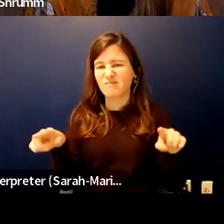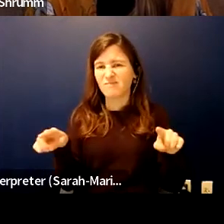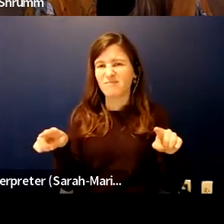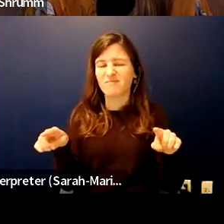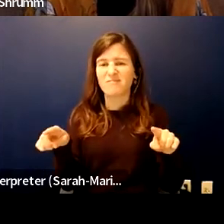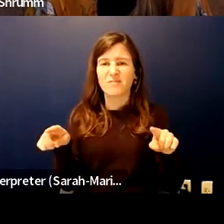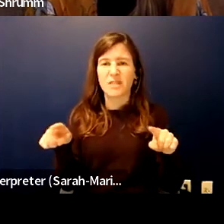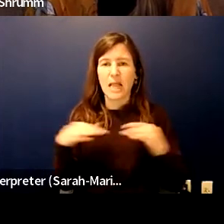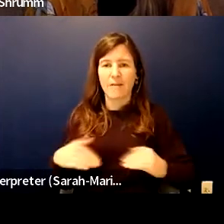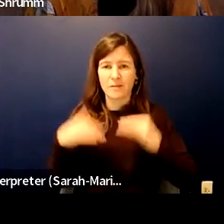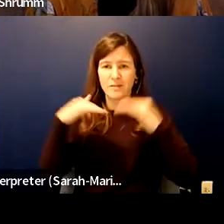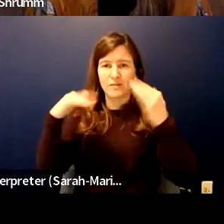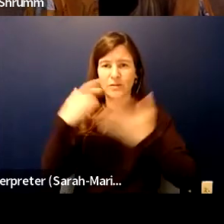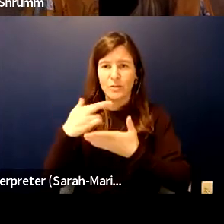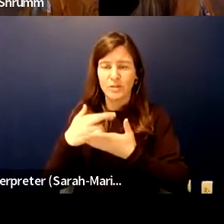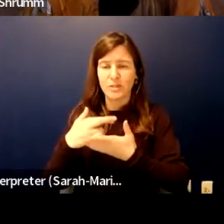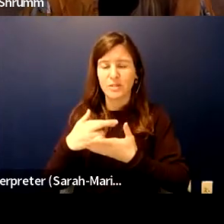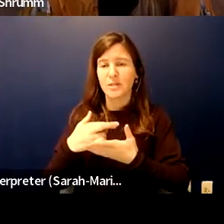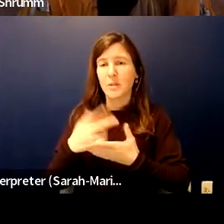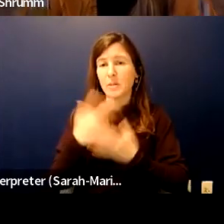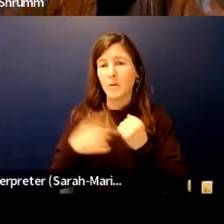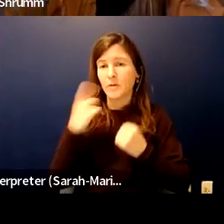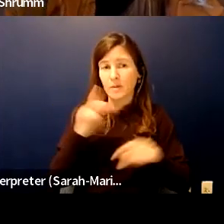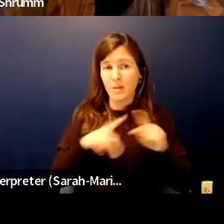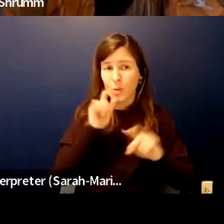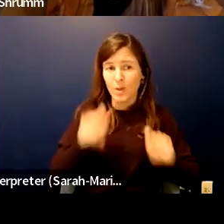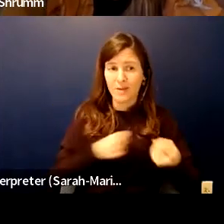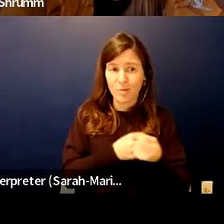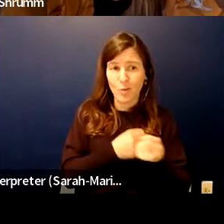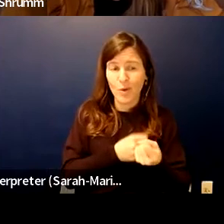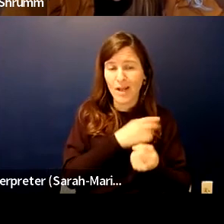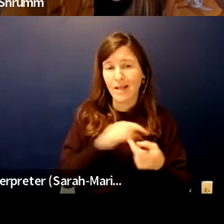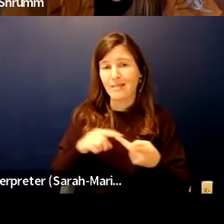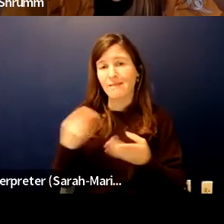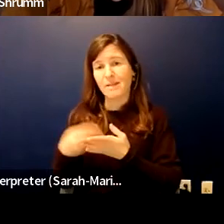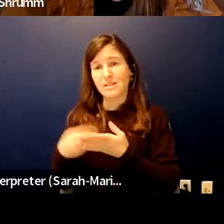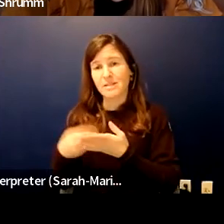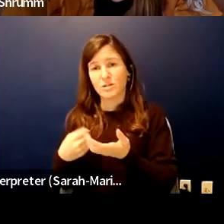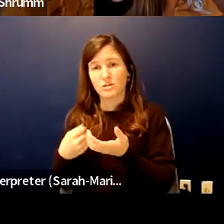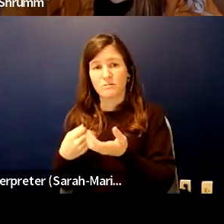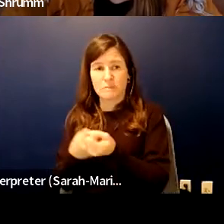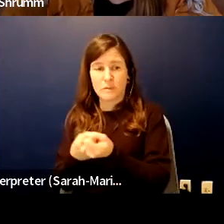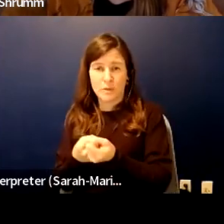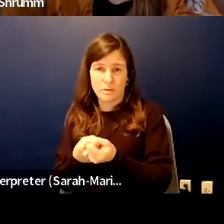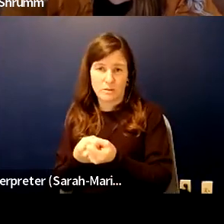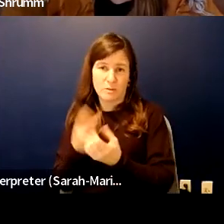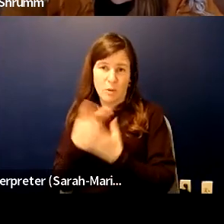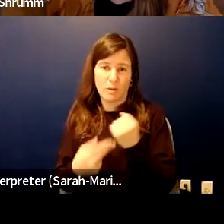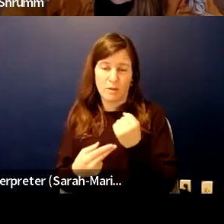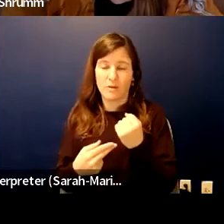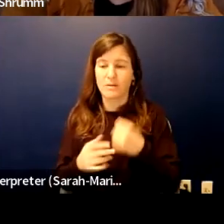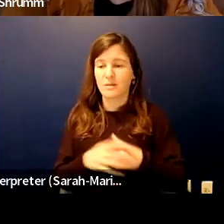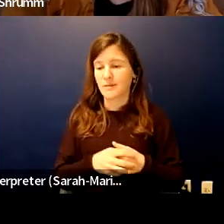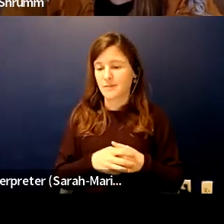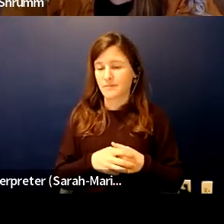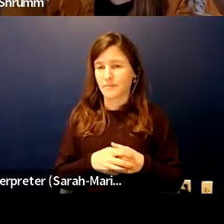resources, both in terms of the people that are there and the financial resources, and almost seeing your job